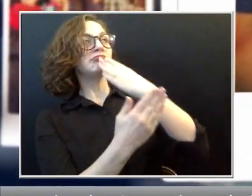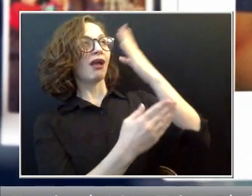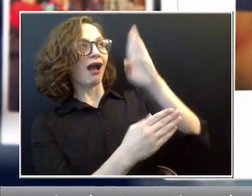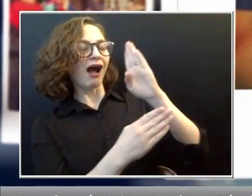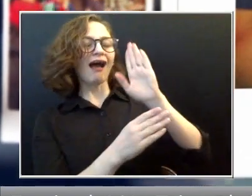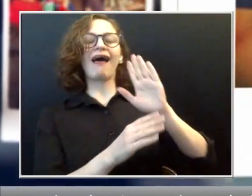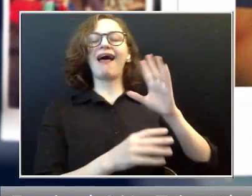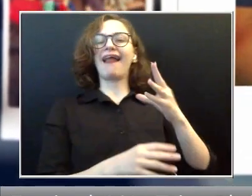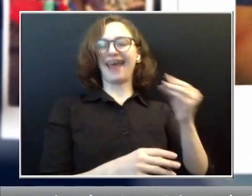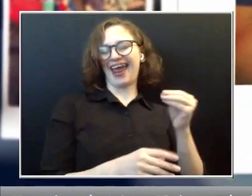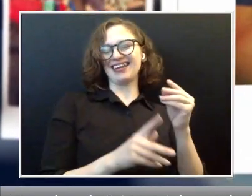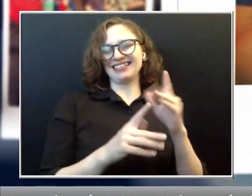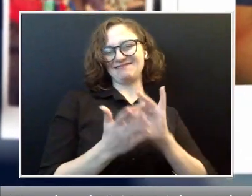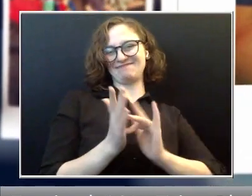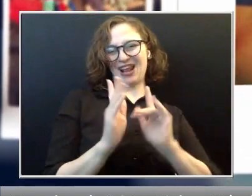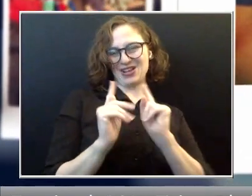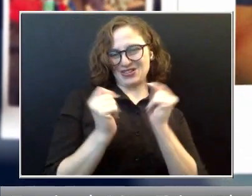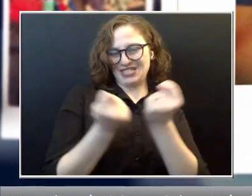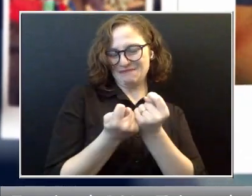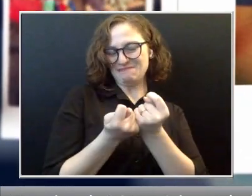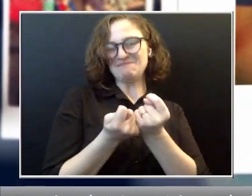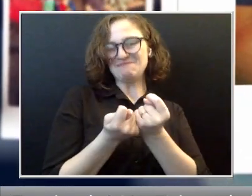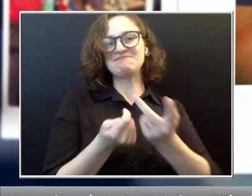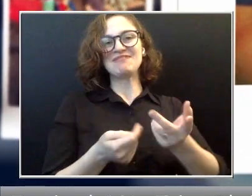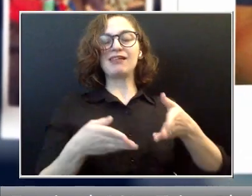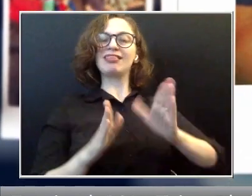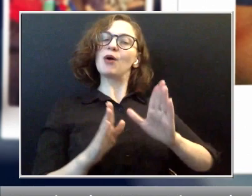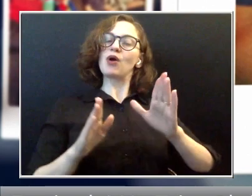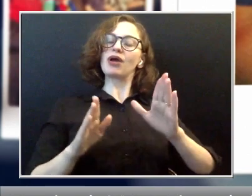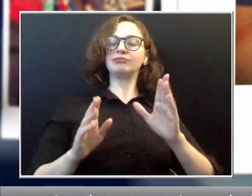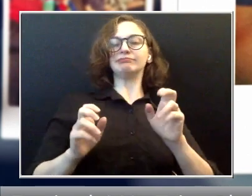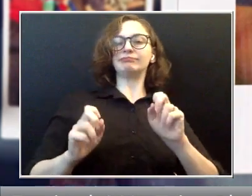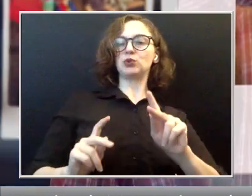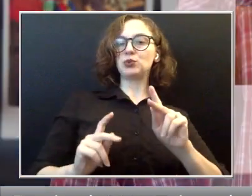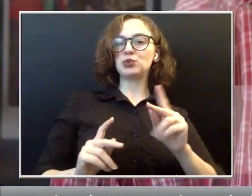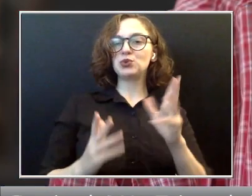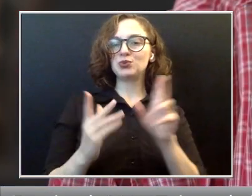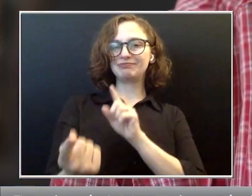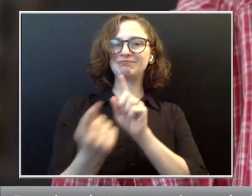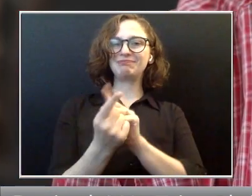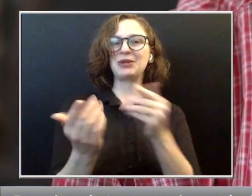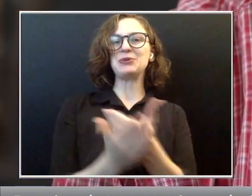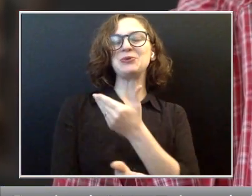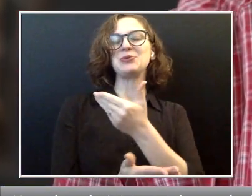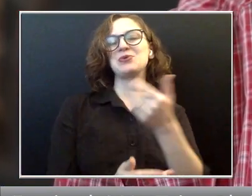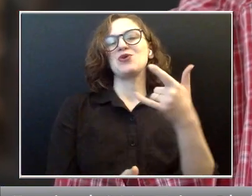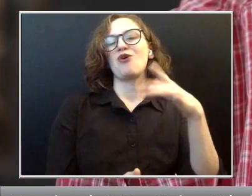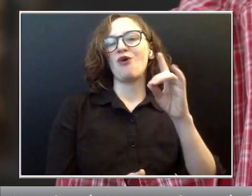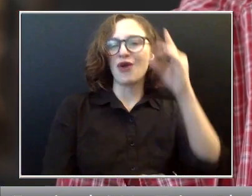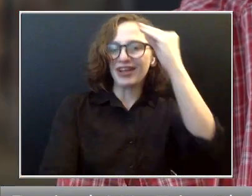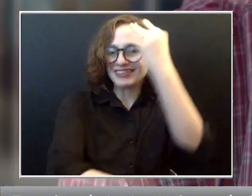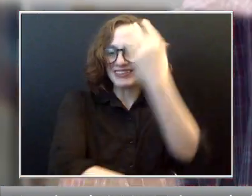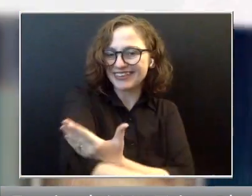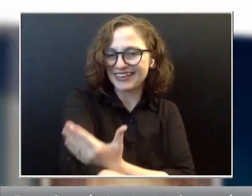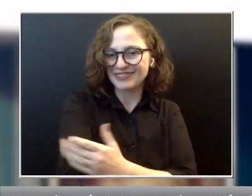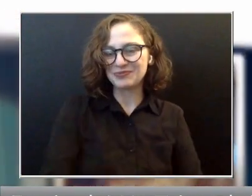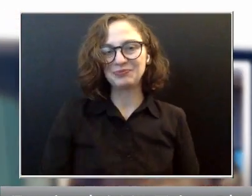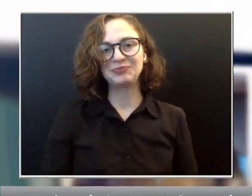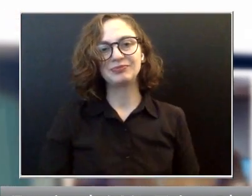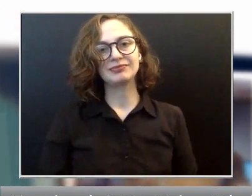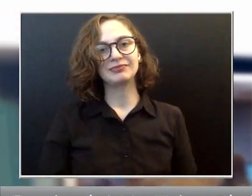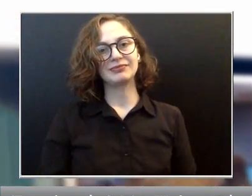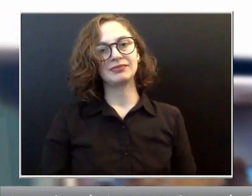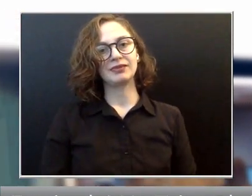new grandson that he wasn't sure he'd survive to see. We never met anyone that did not fully